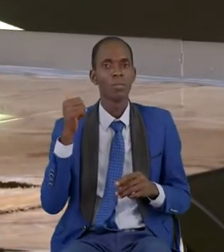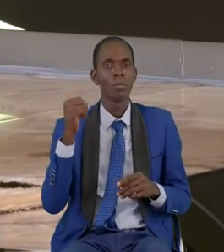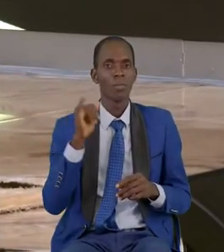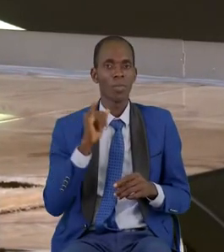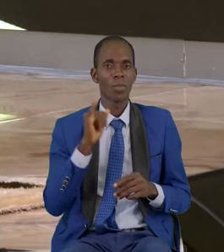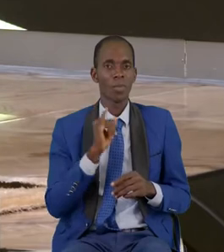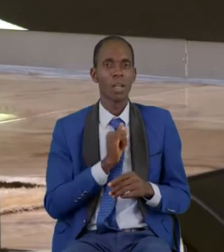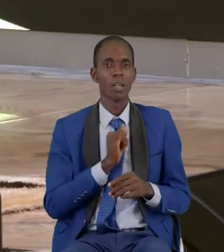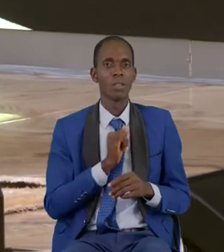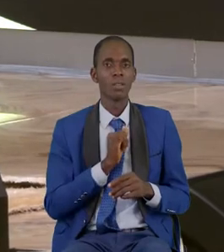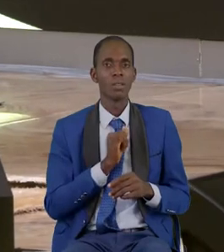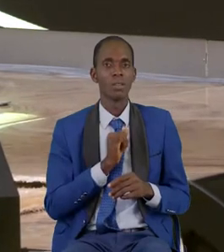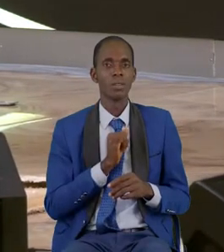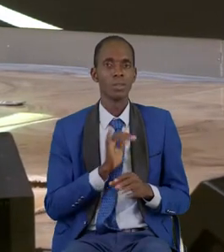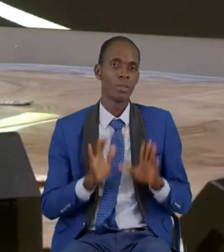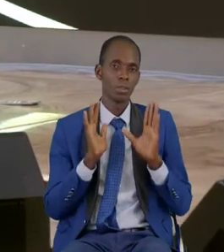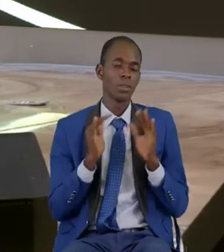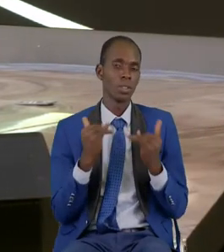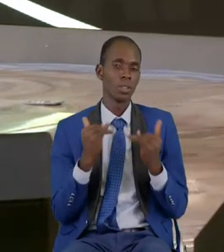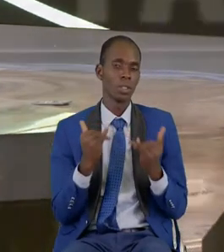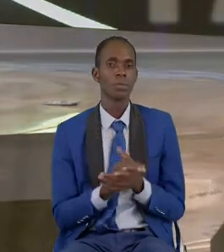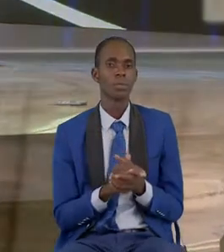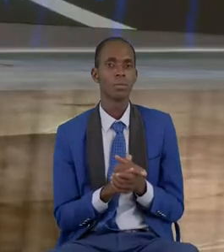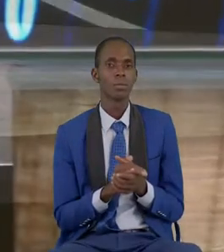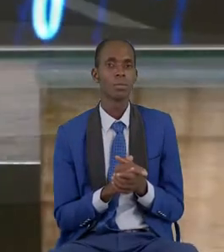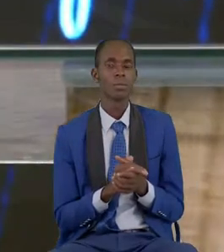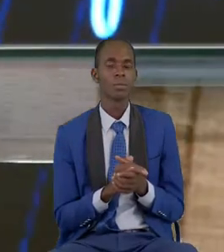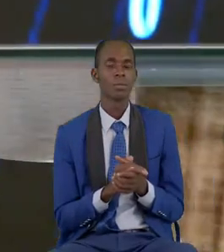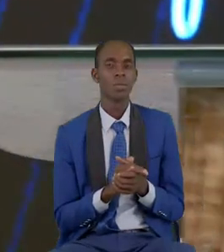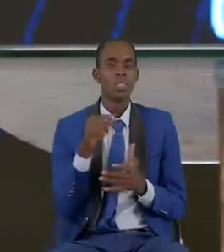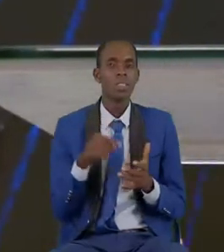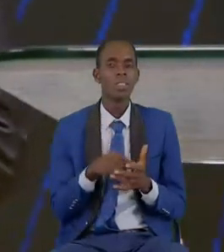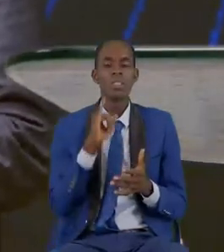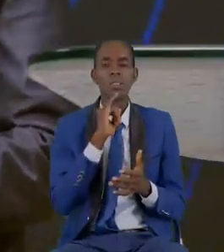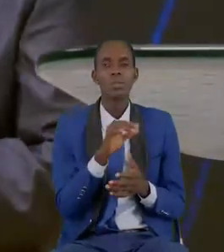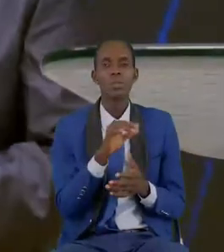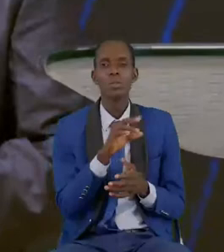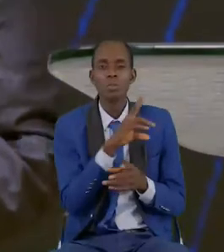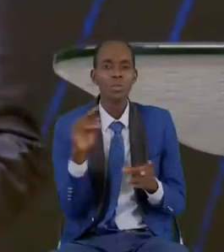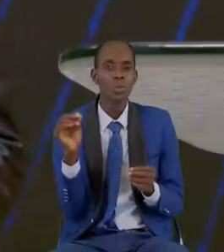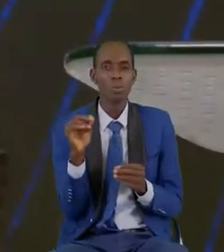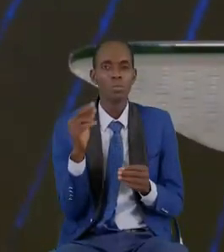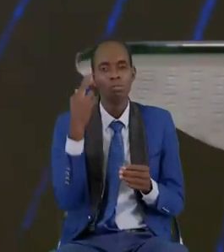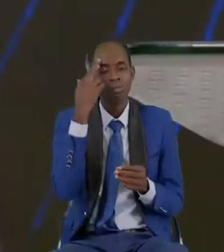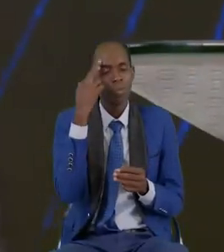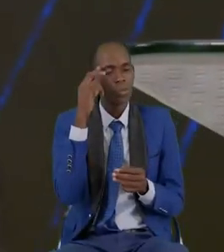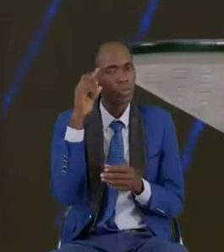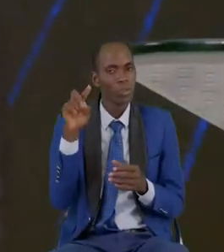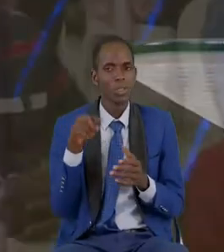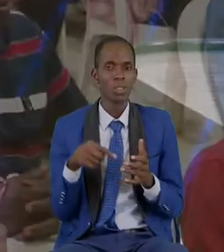feared." Now, it's unreasonable fear. Saul, the people, what could they